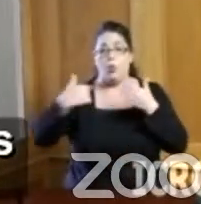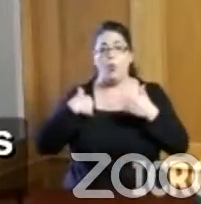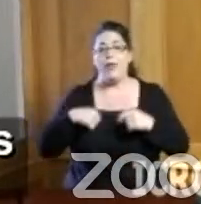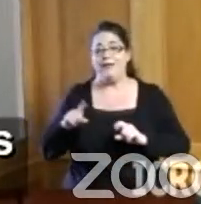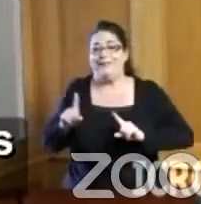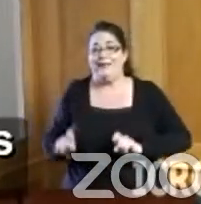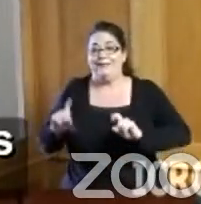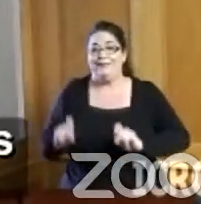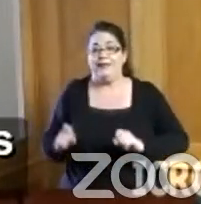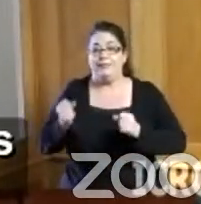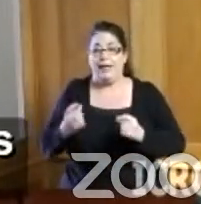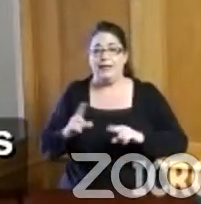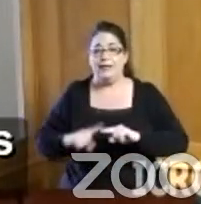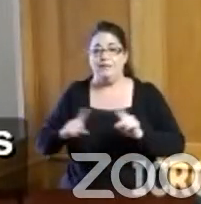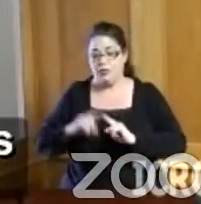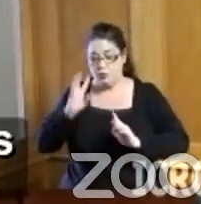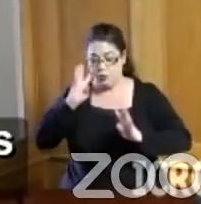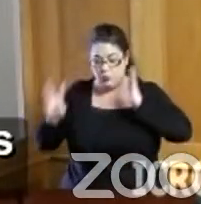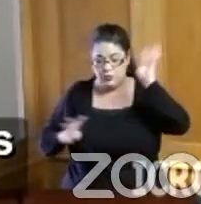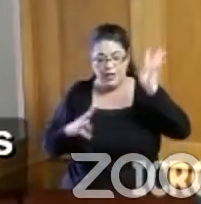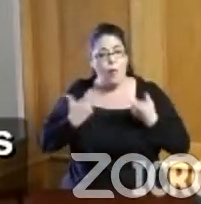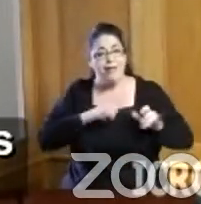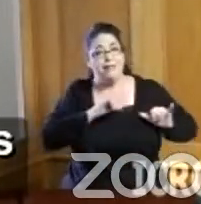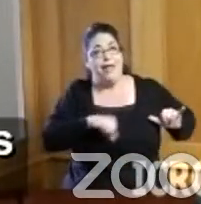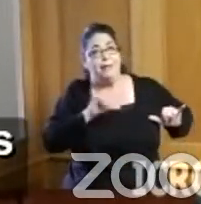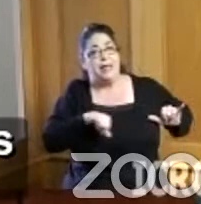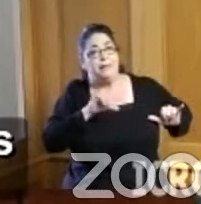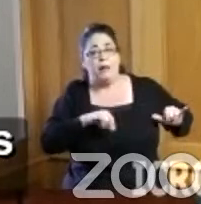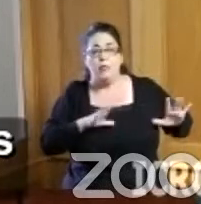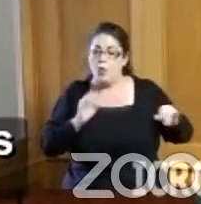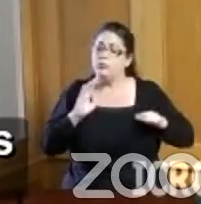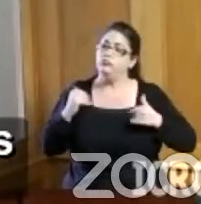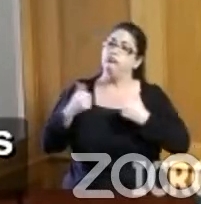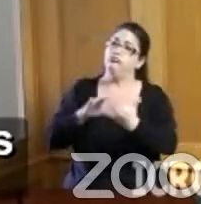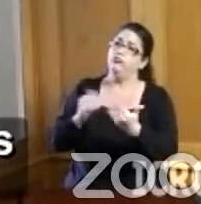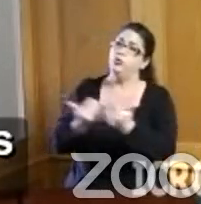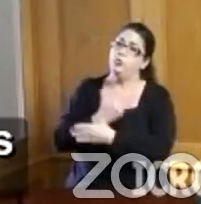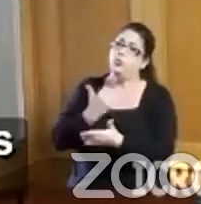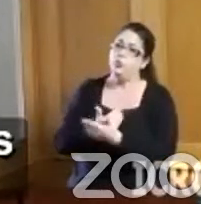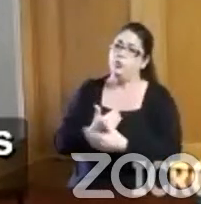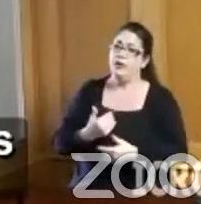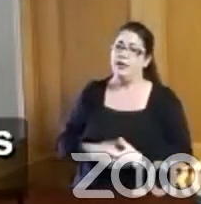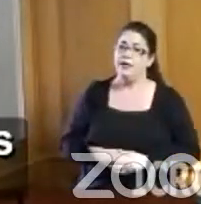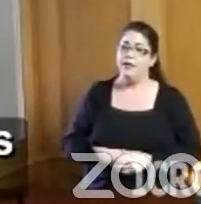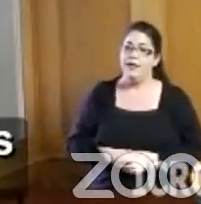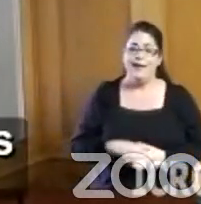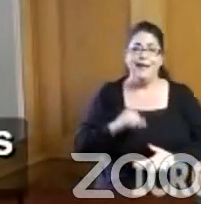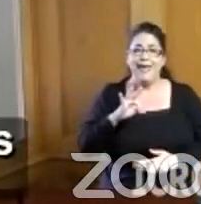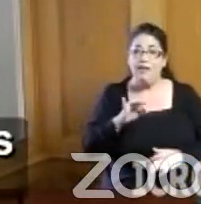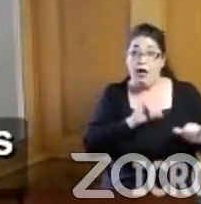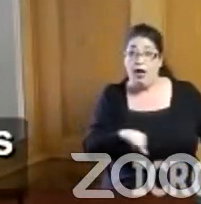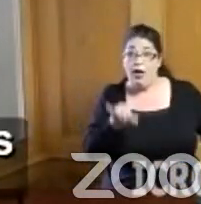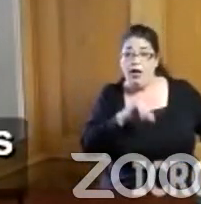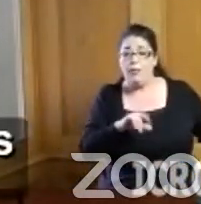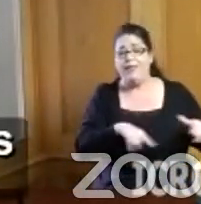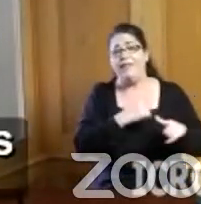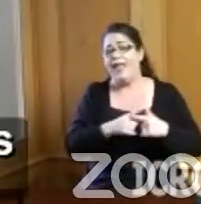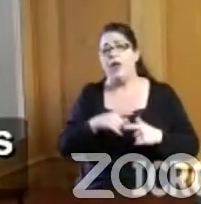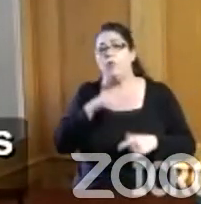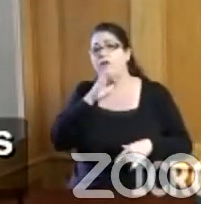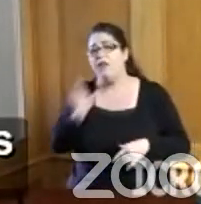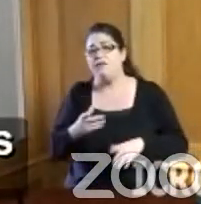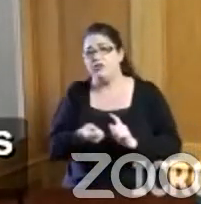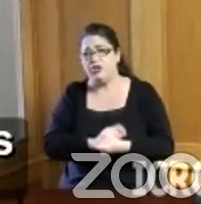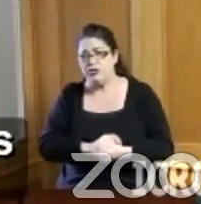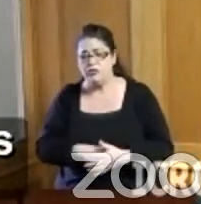right now to try to be creative, not just do the same old thing that we've always done, because if we do that, you know, we're going to get the same old thing we got. So we know we have to do more creative things.